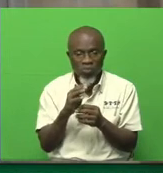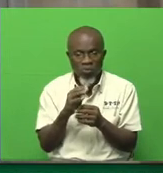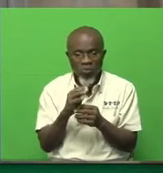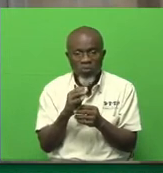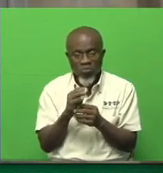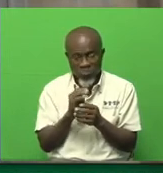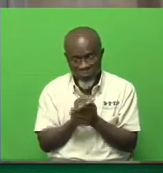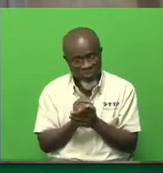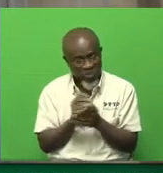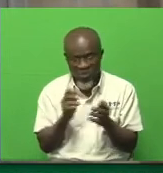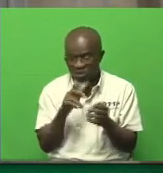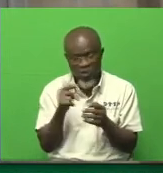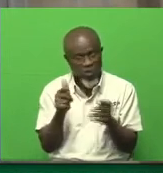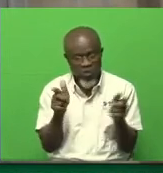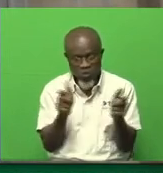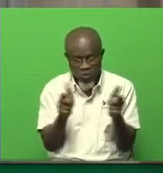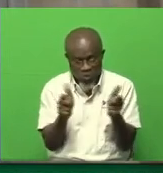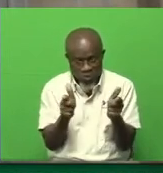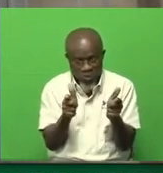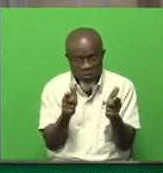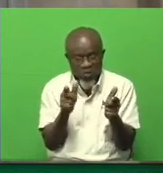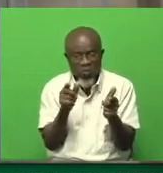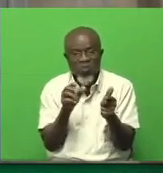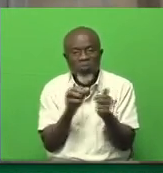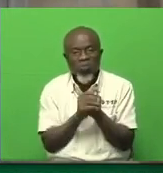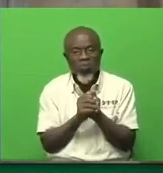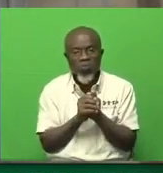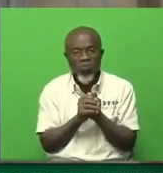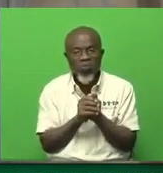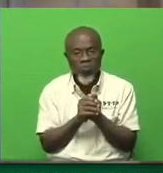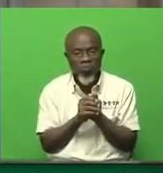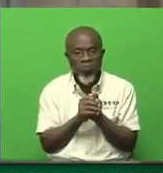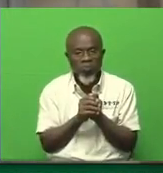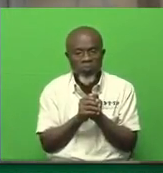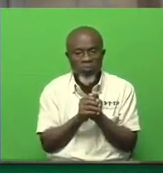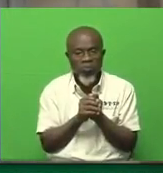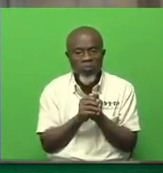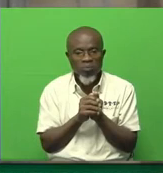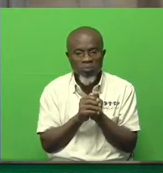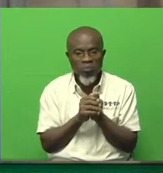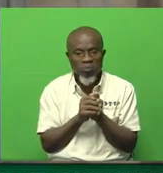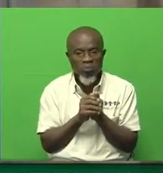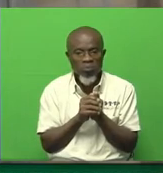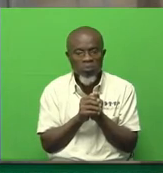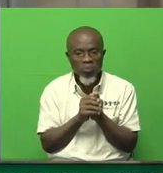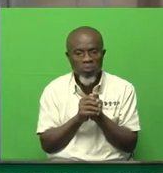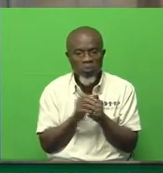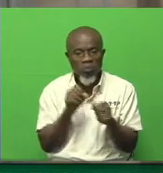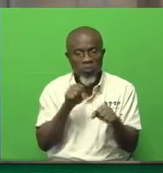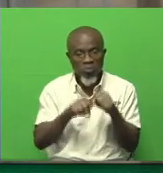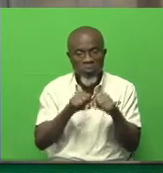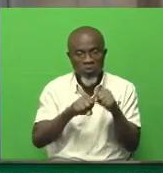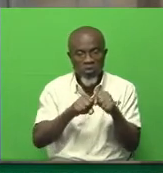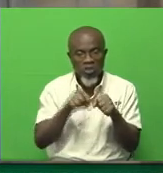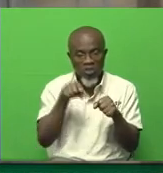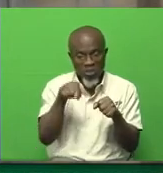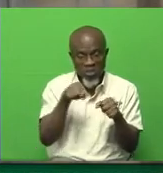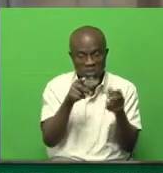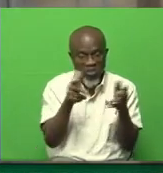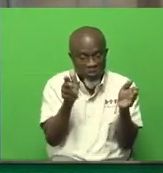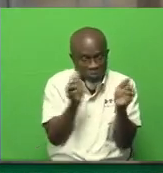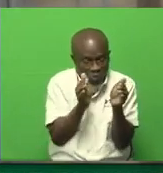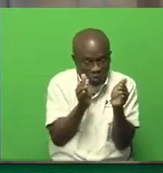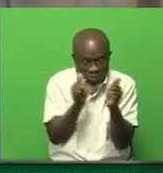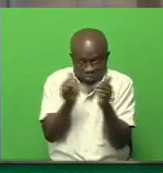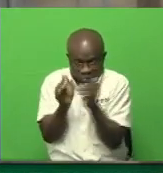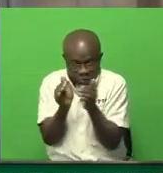square foot room standard five with eight students is an 160 square square foot room these small classroom